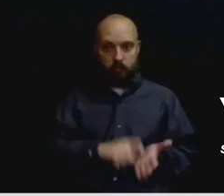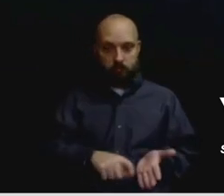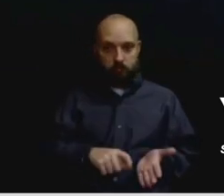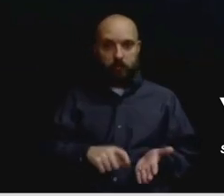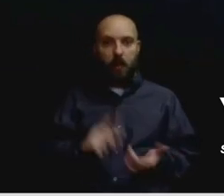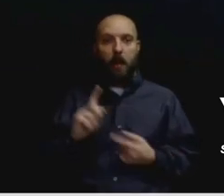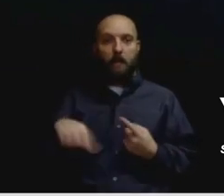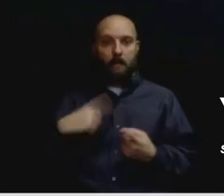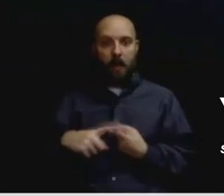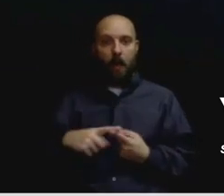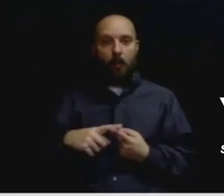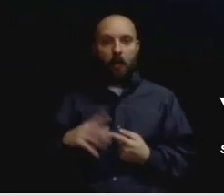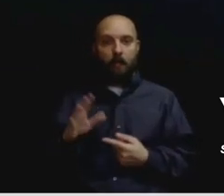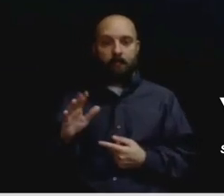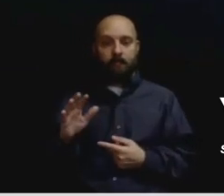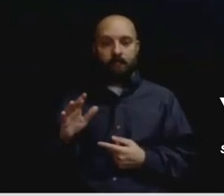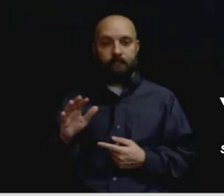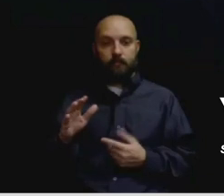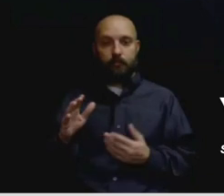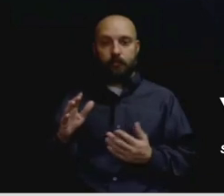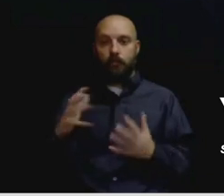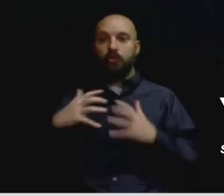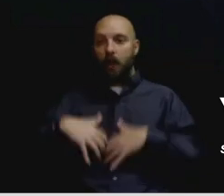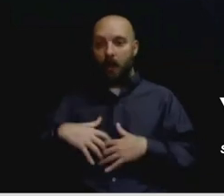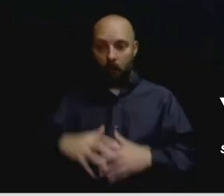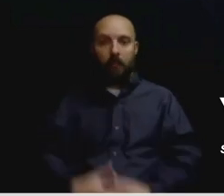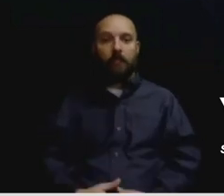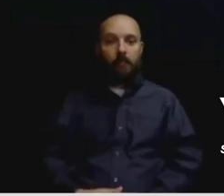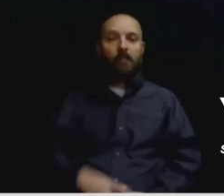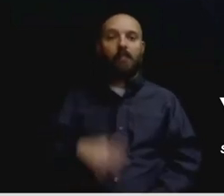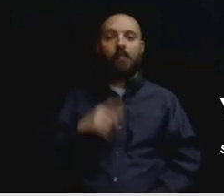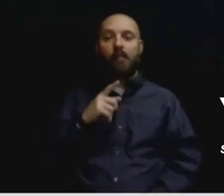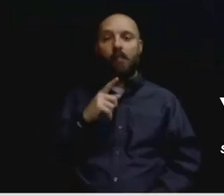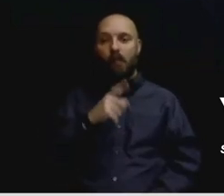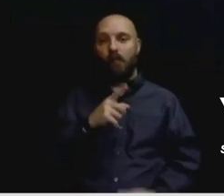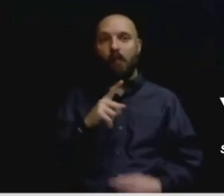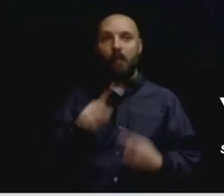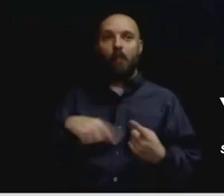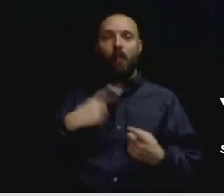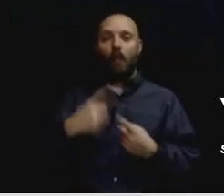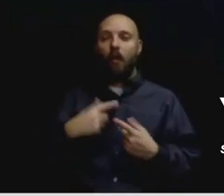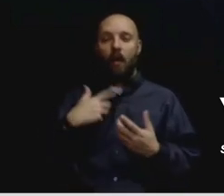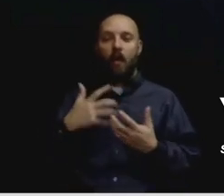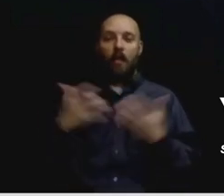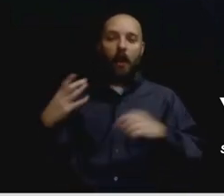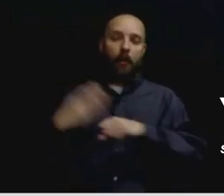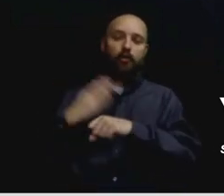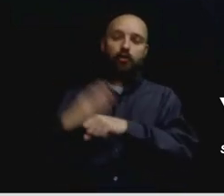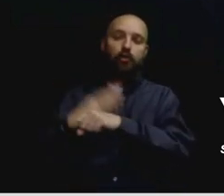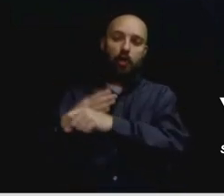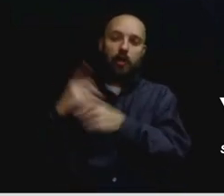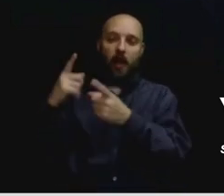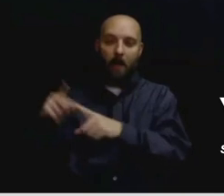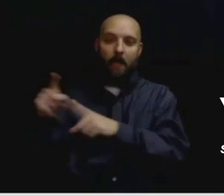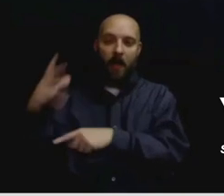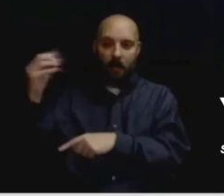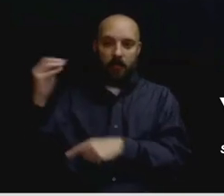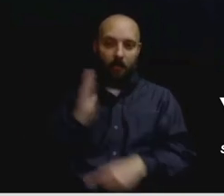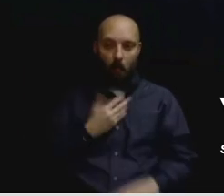about a shutdown. And this is when there was a bunch of construction going on outside of our